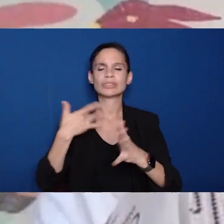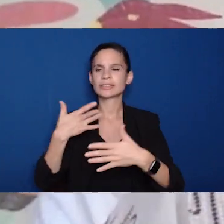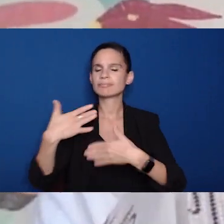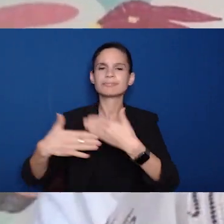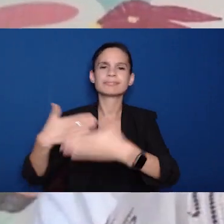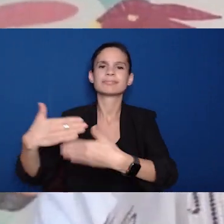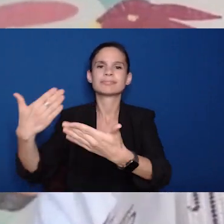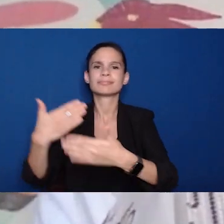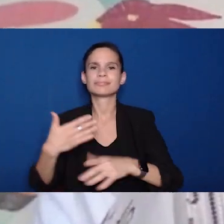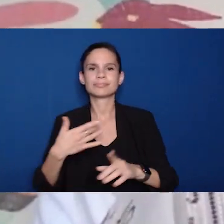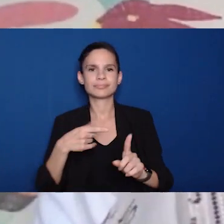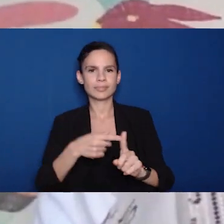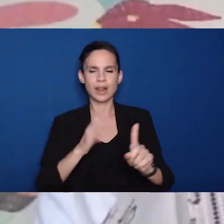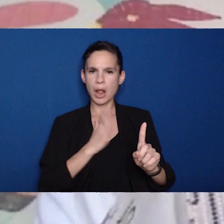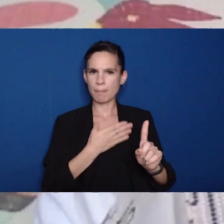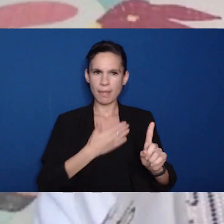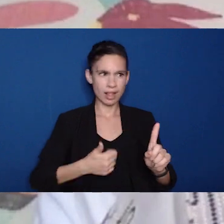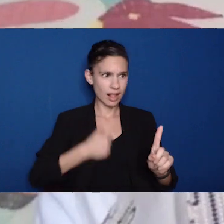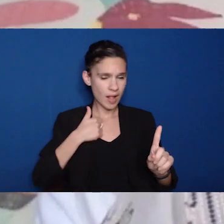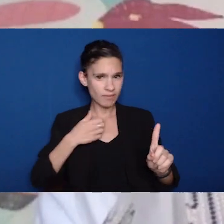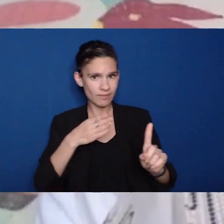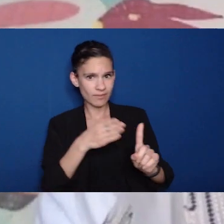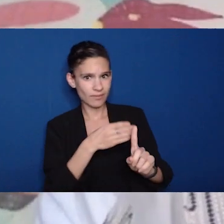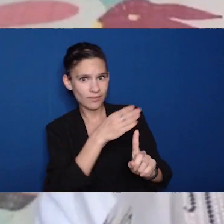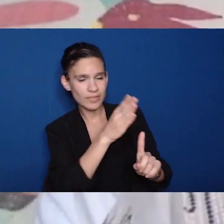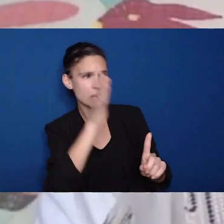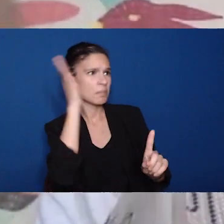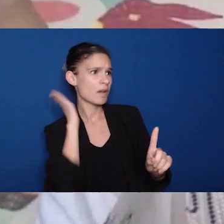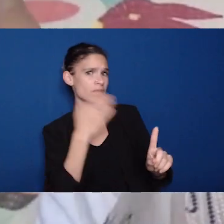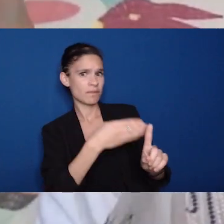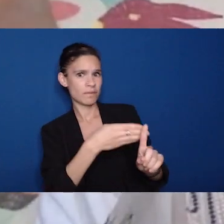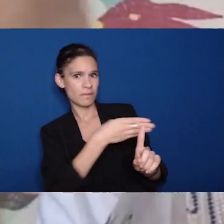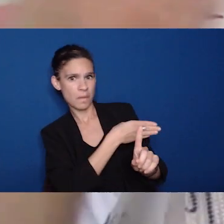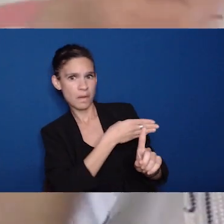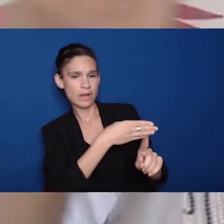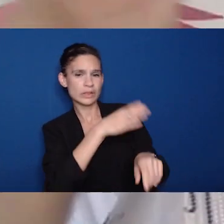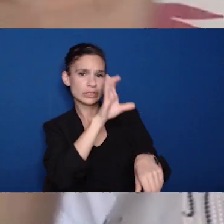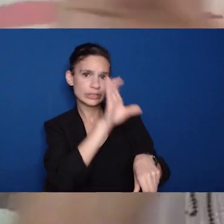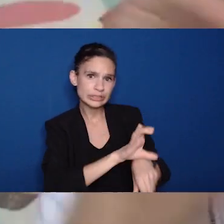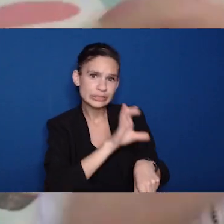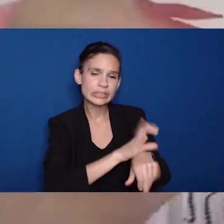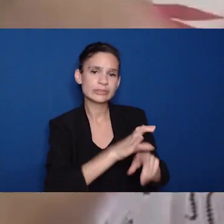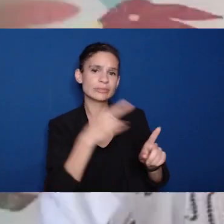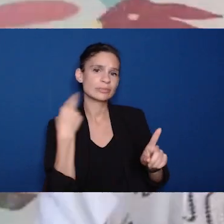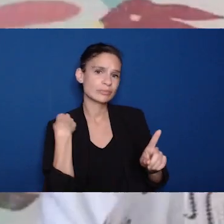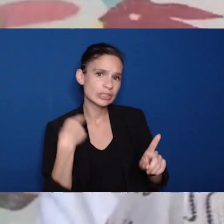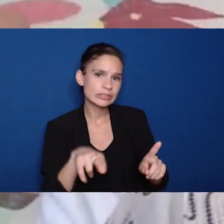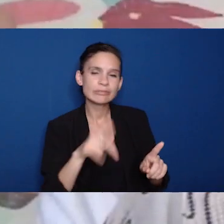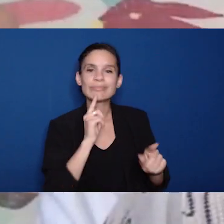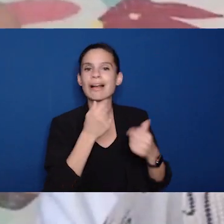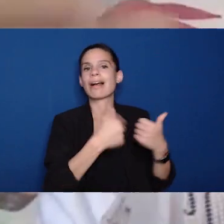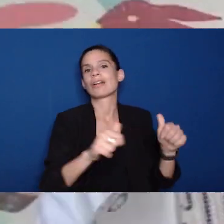inertia, or our life was very much historically revolved around churches and